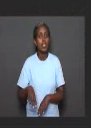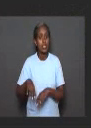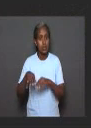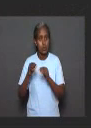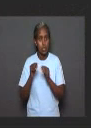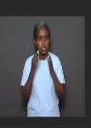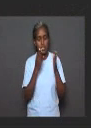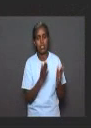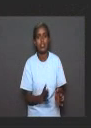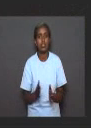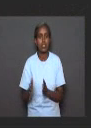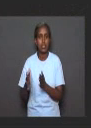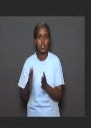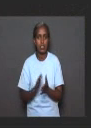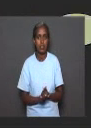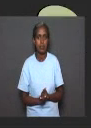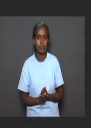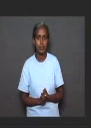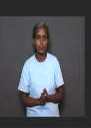Students, let's get ready.